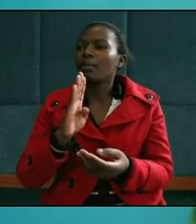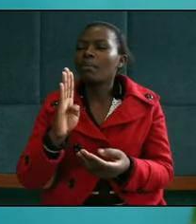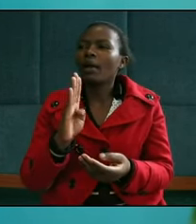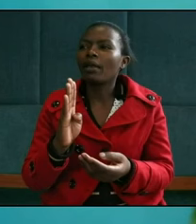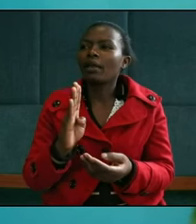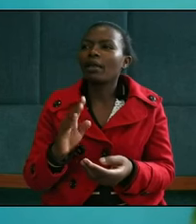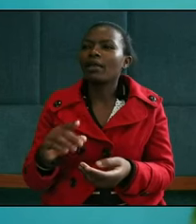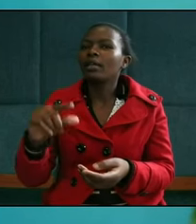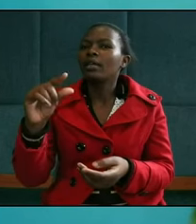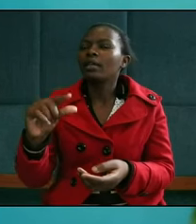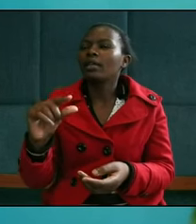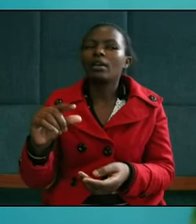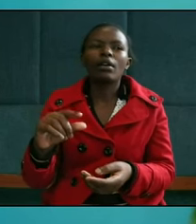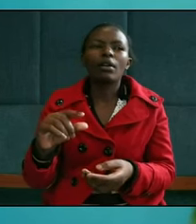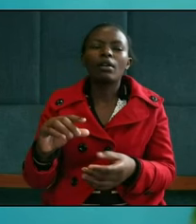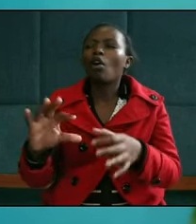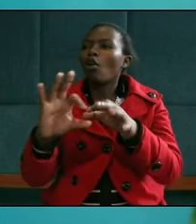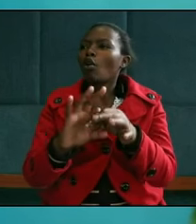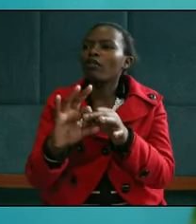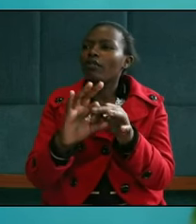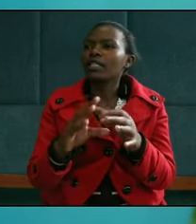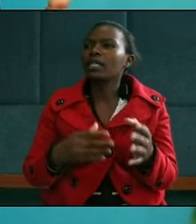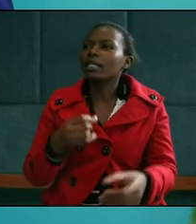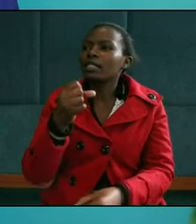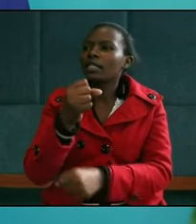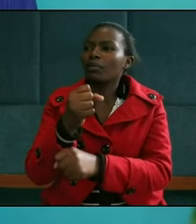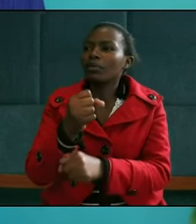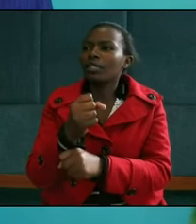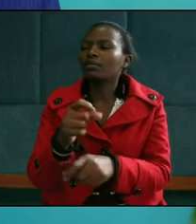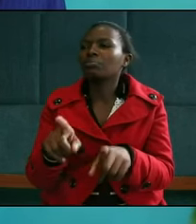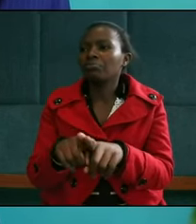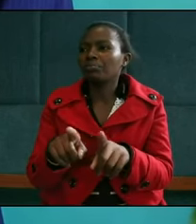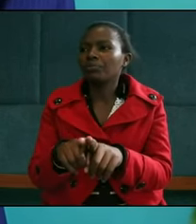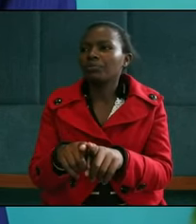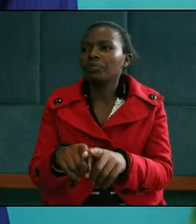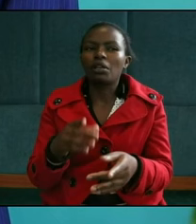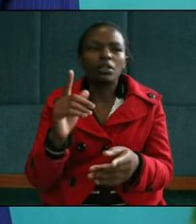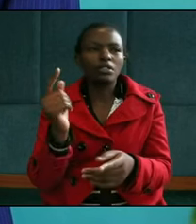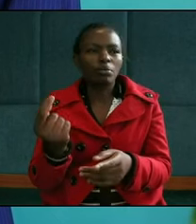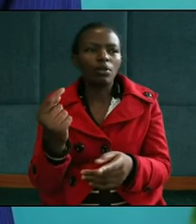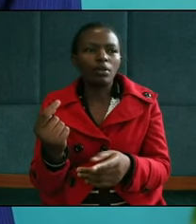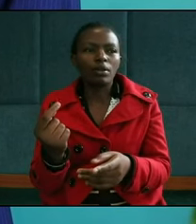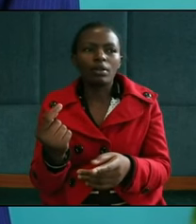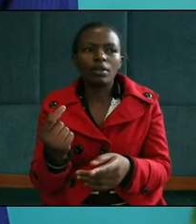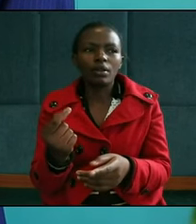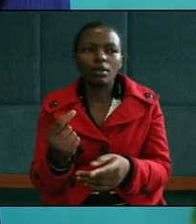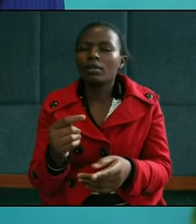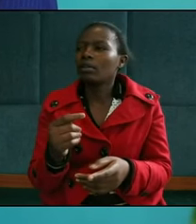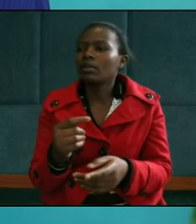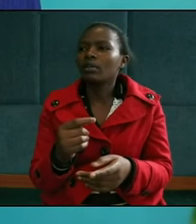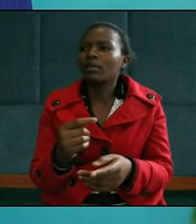by direct contributions. A brief history is that the voice of